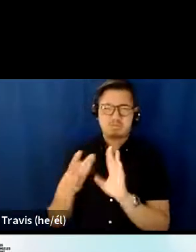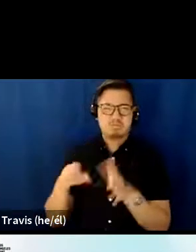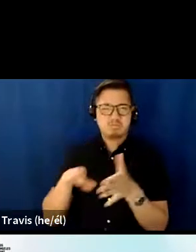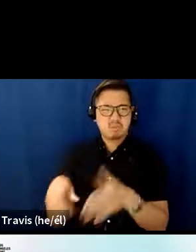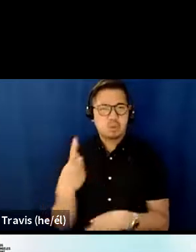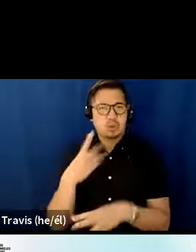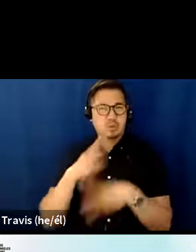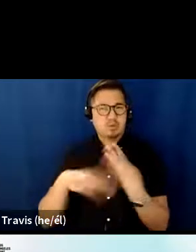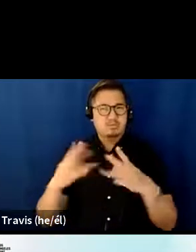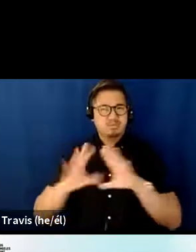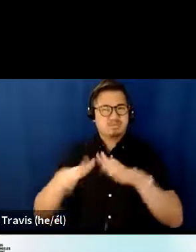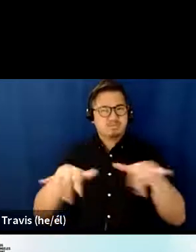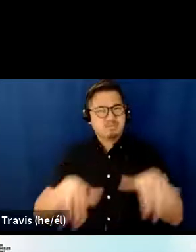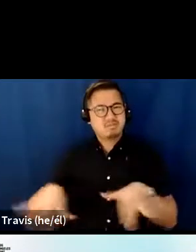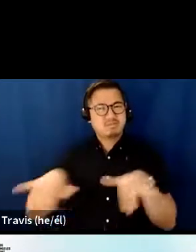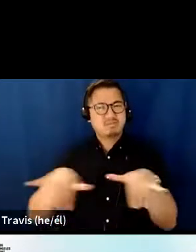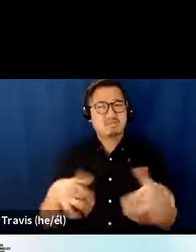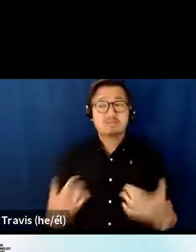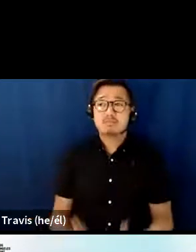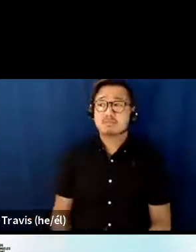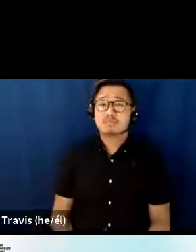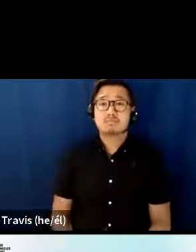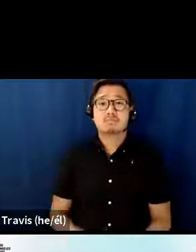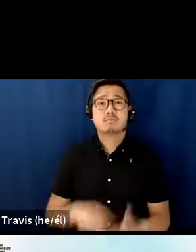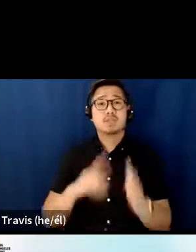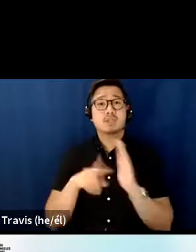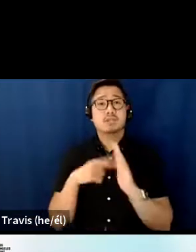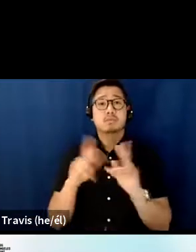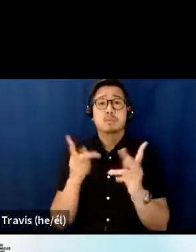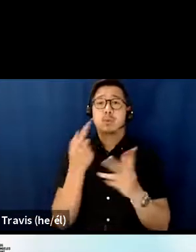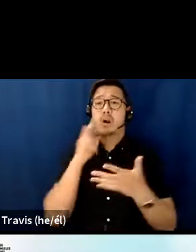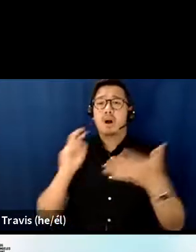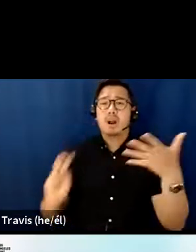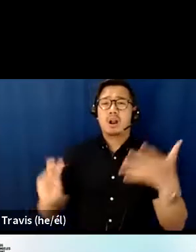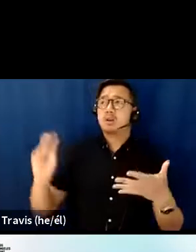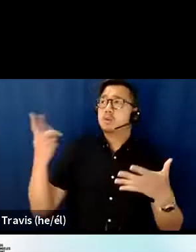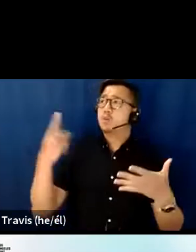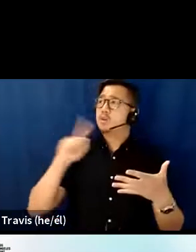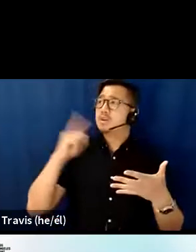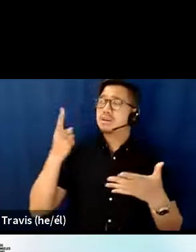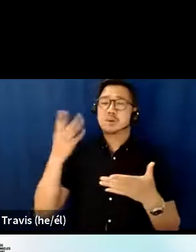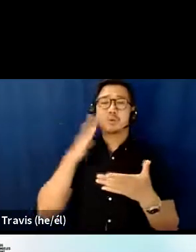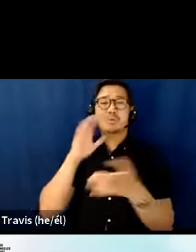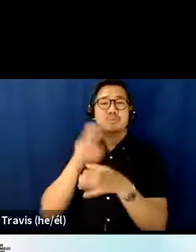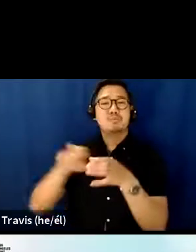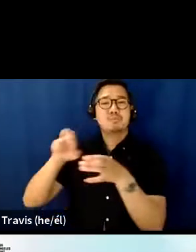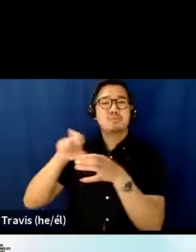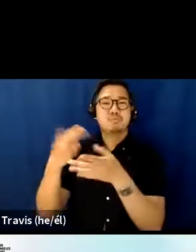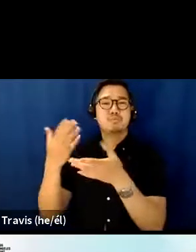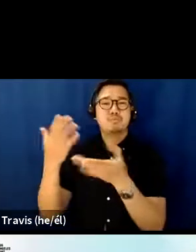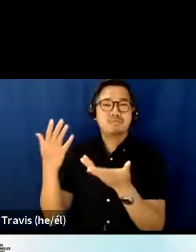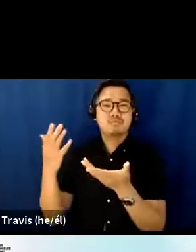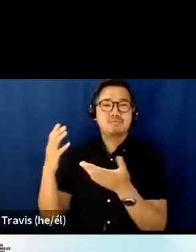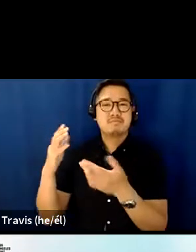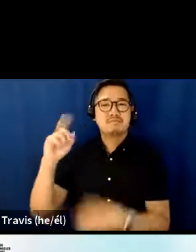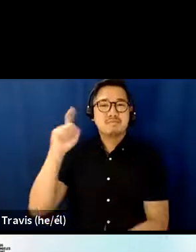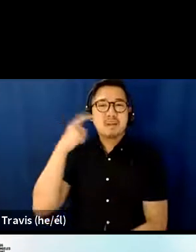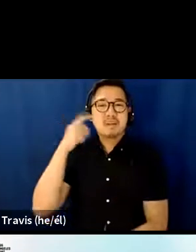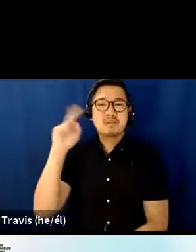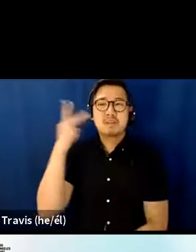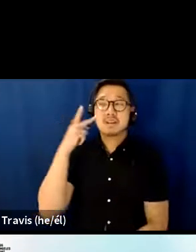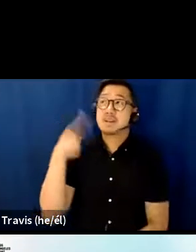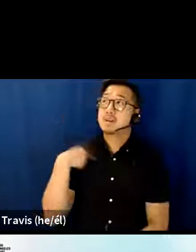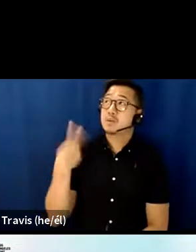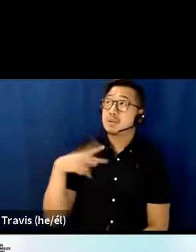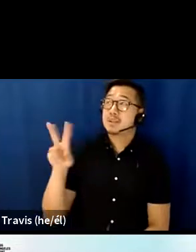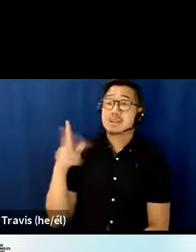need to understand that some people get into power and position, right? And we need to not think and see these things